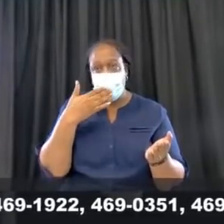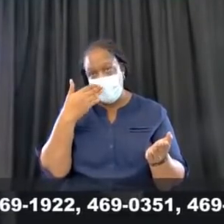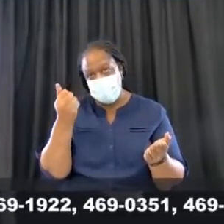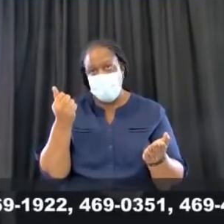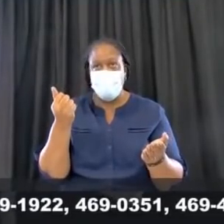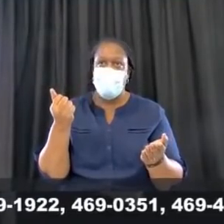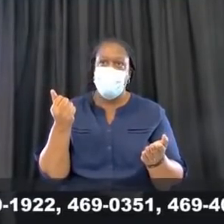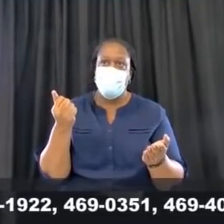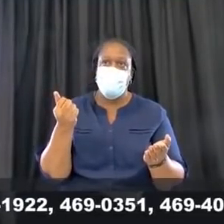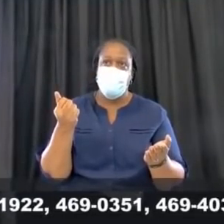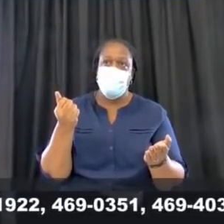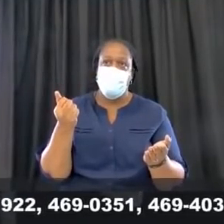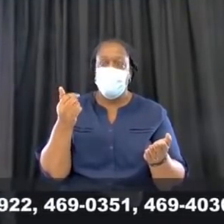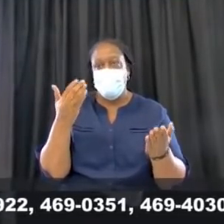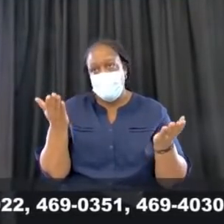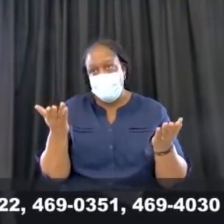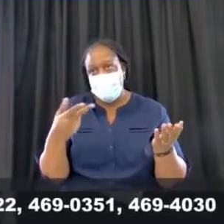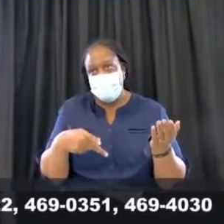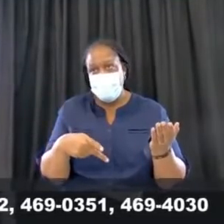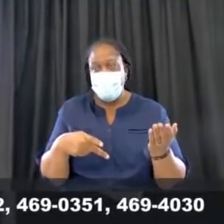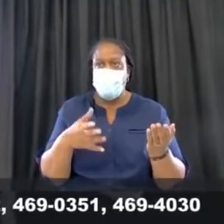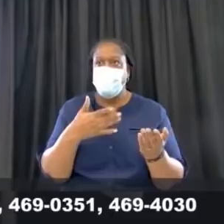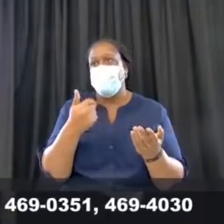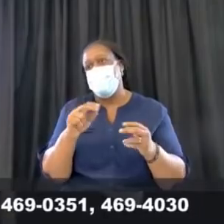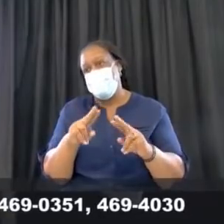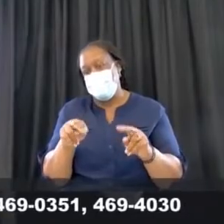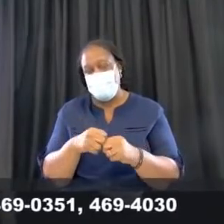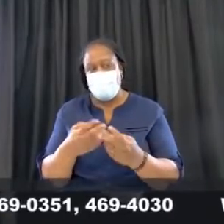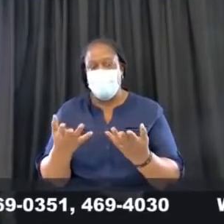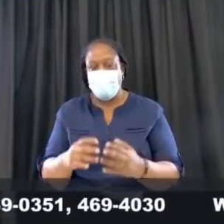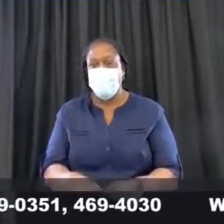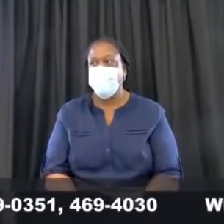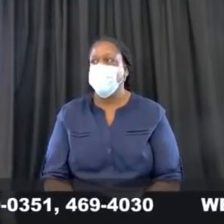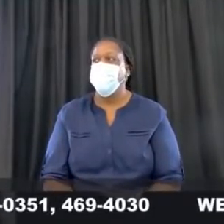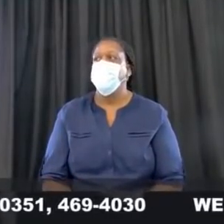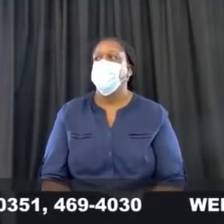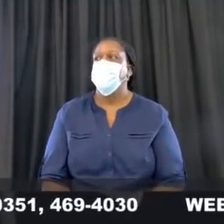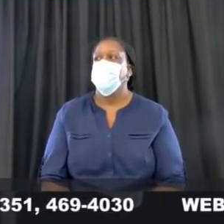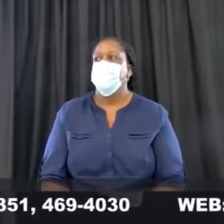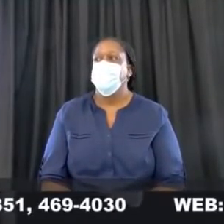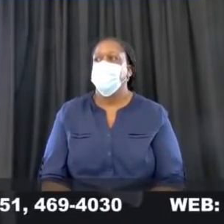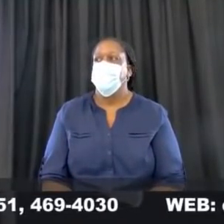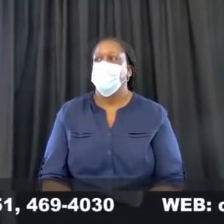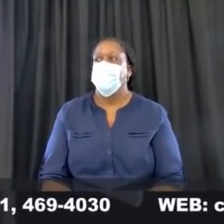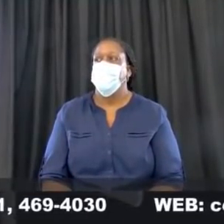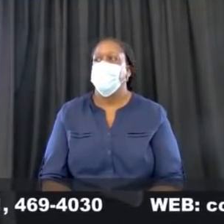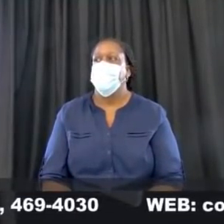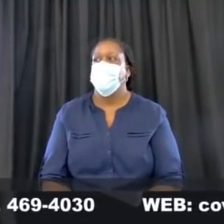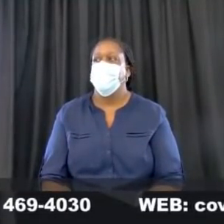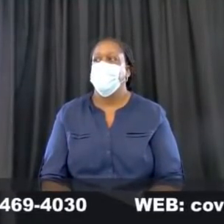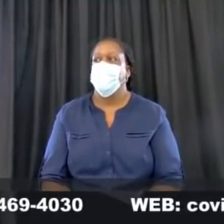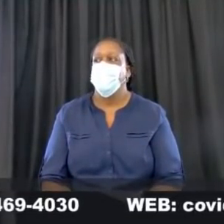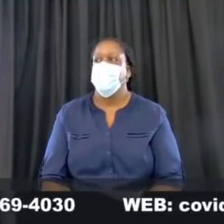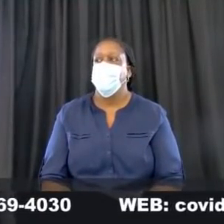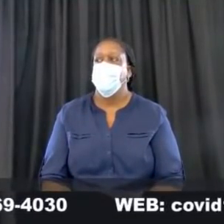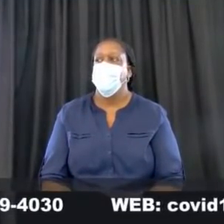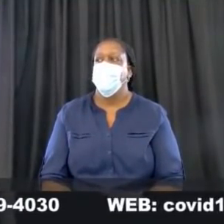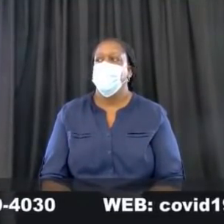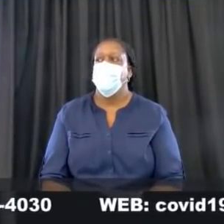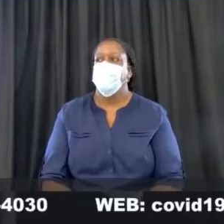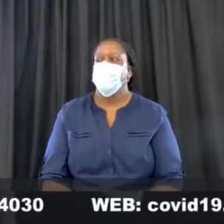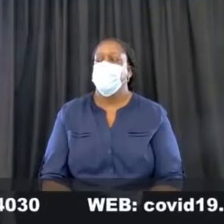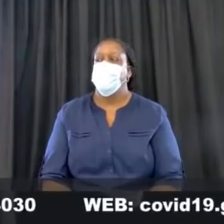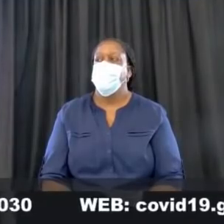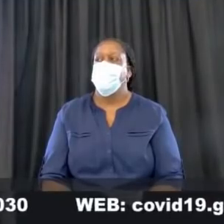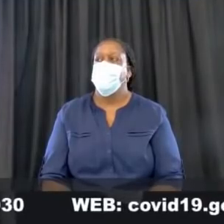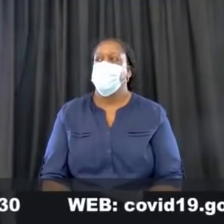the vaccination dashboard, as we have moved forward over the last 18 months, and when we started our vaccination